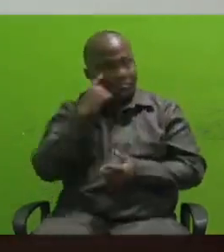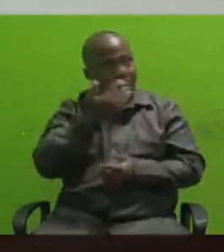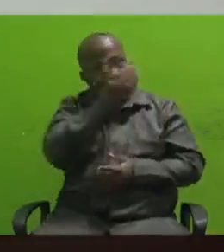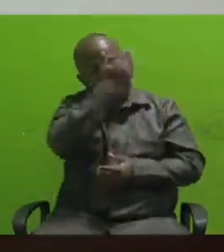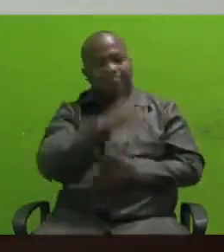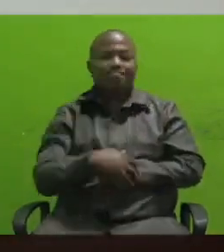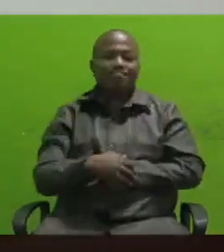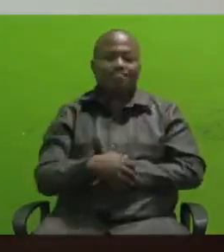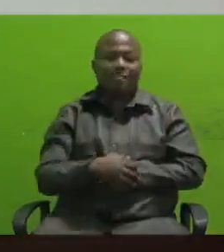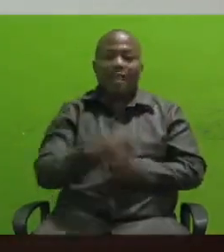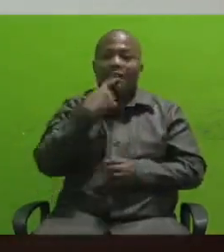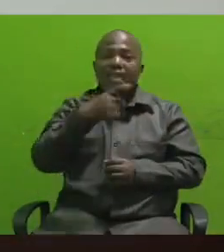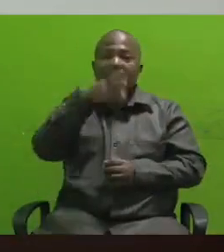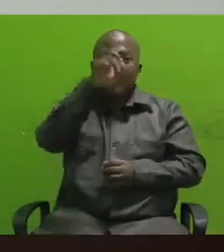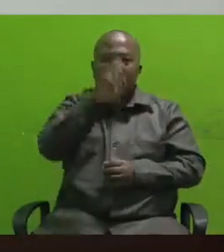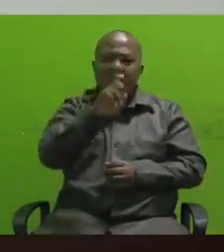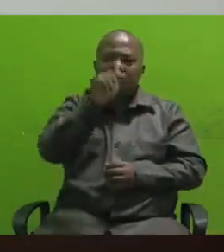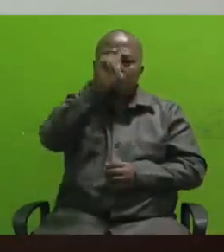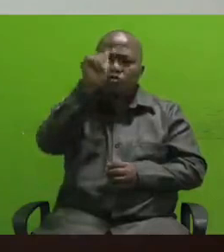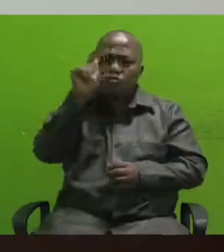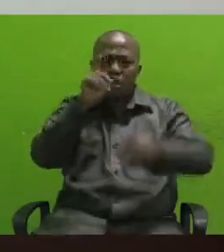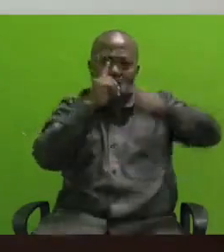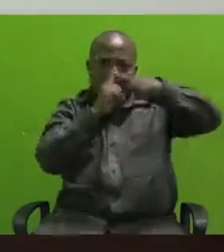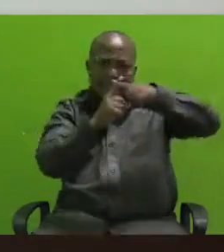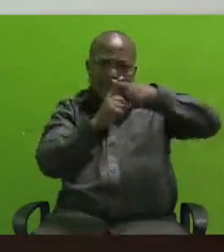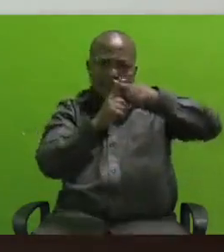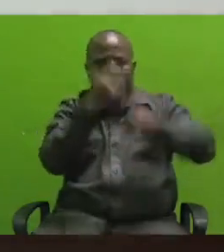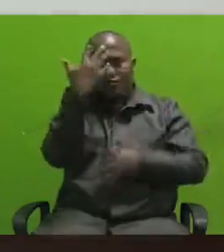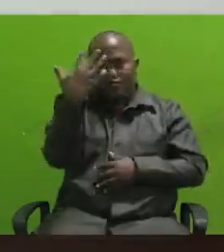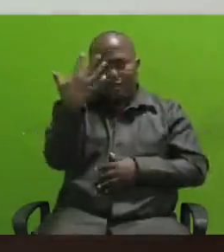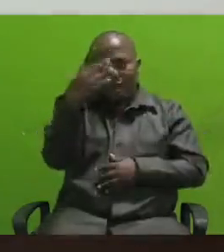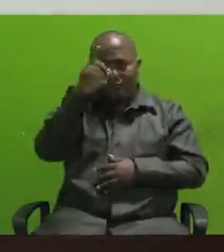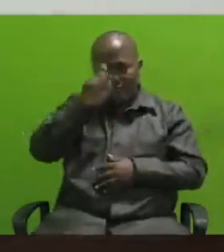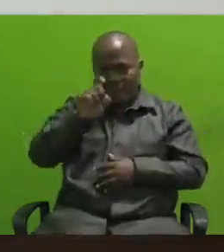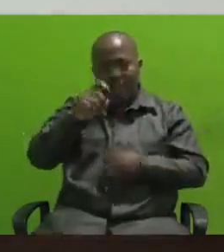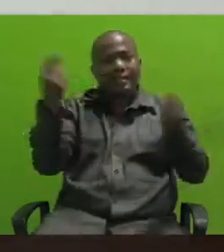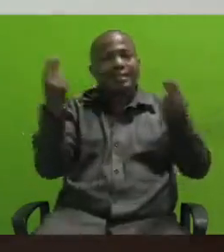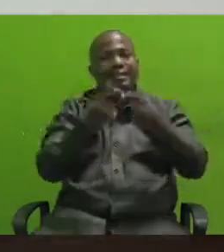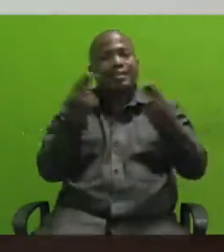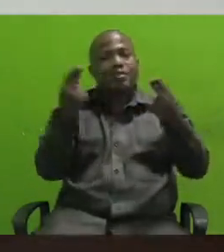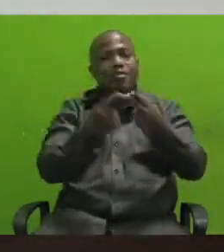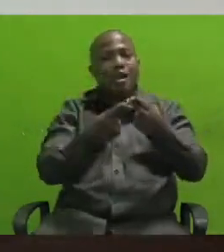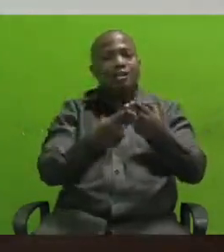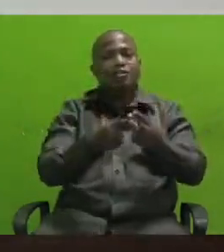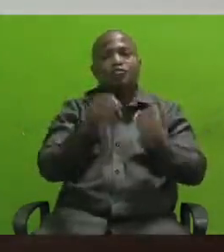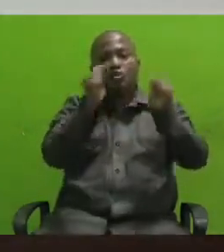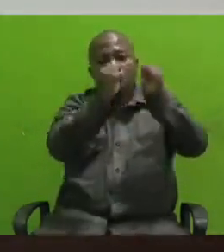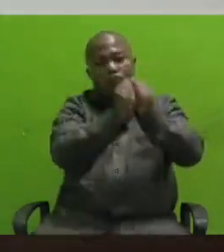squared plus 5x is equal to 14. So now